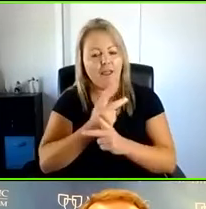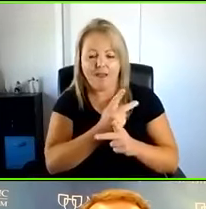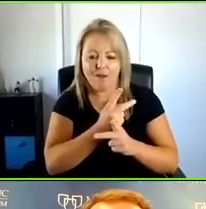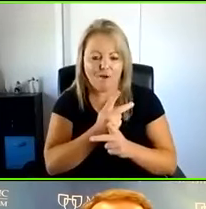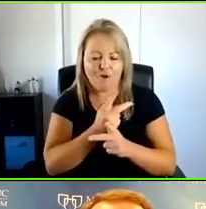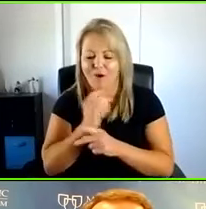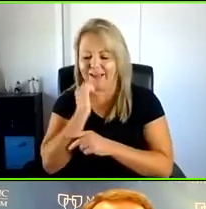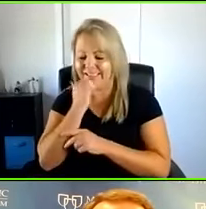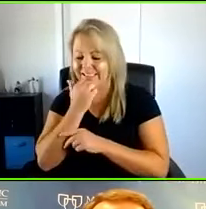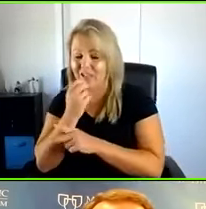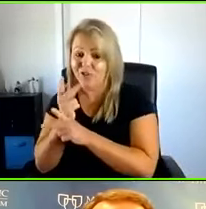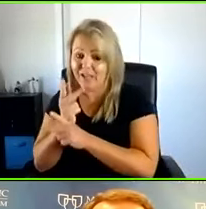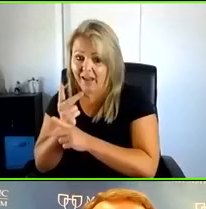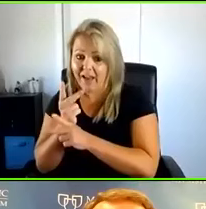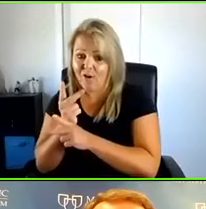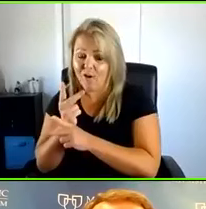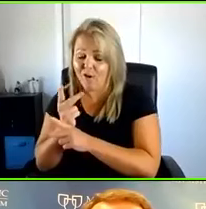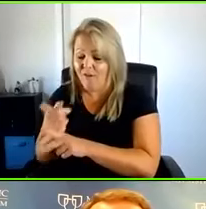if you delay too long, will have